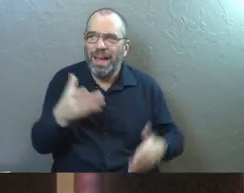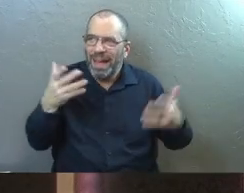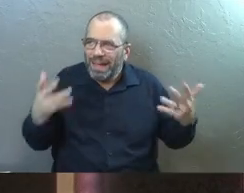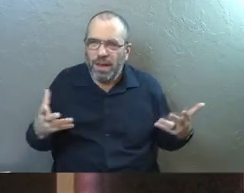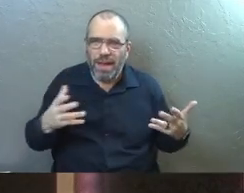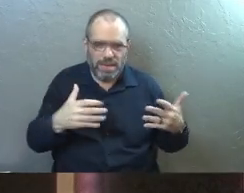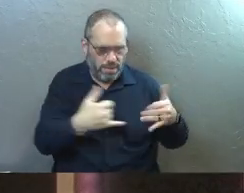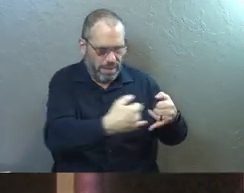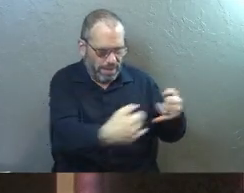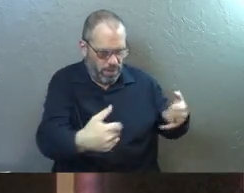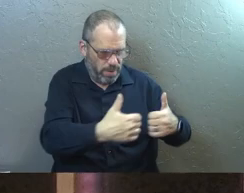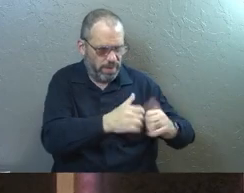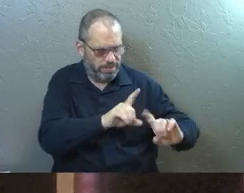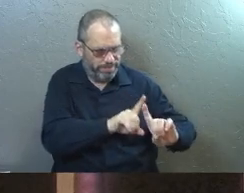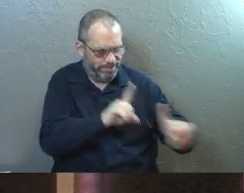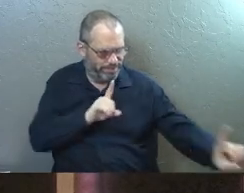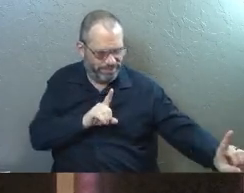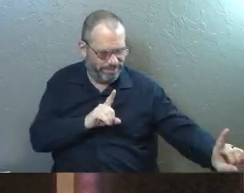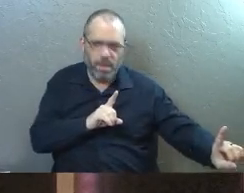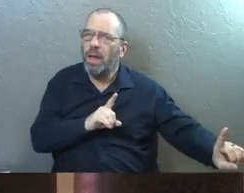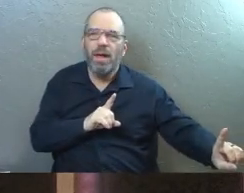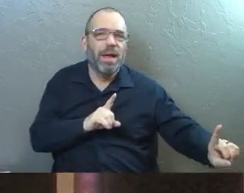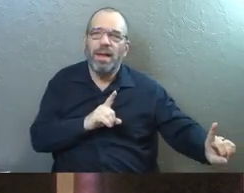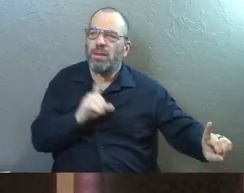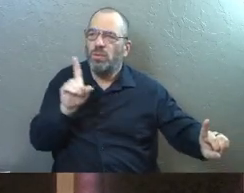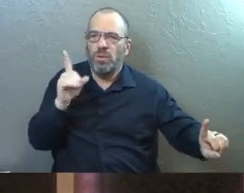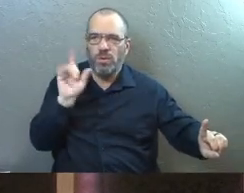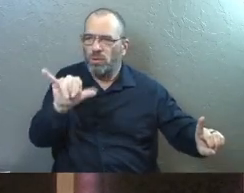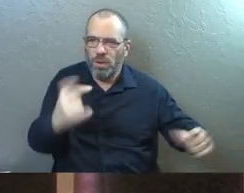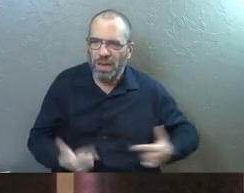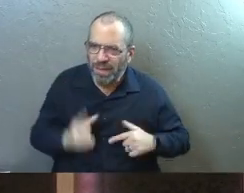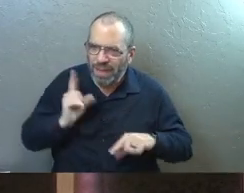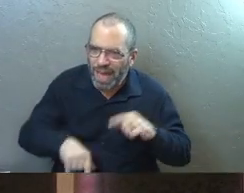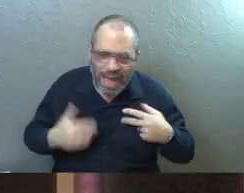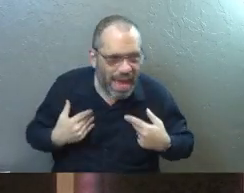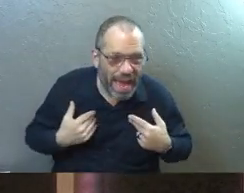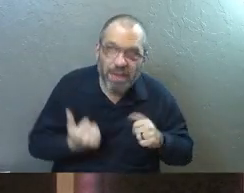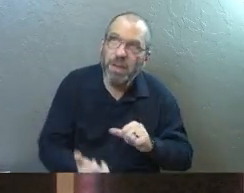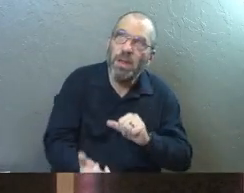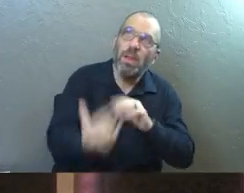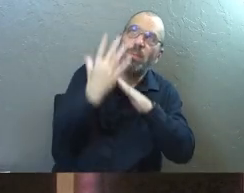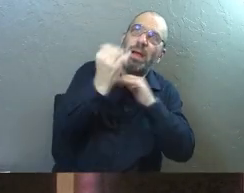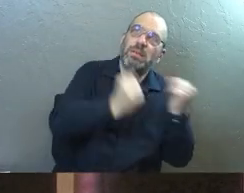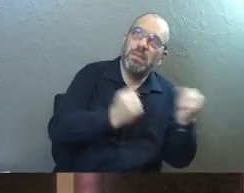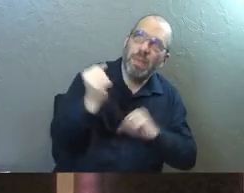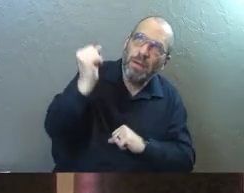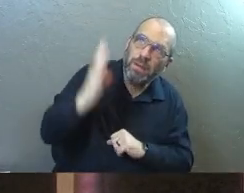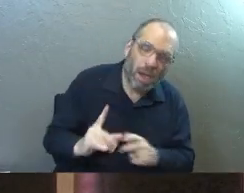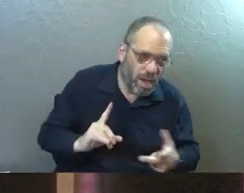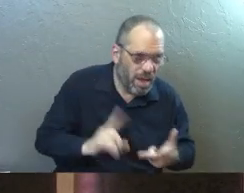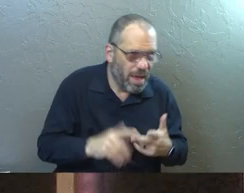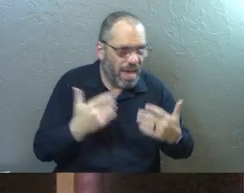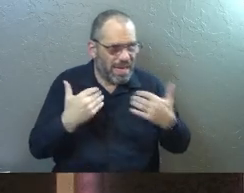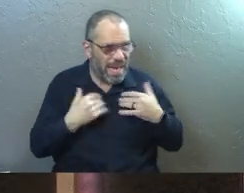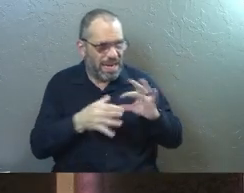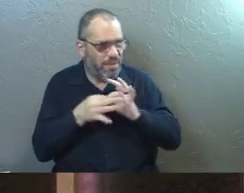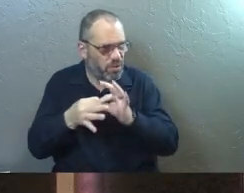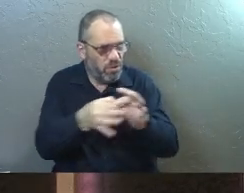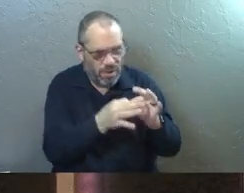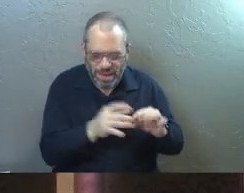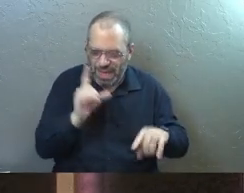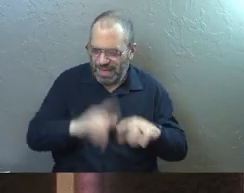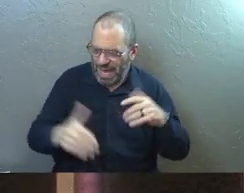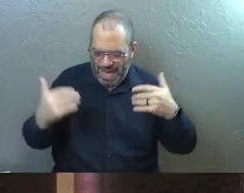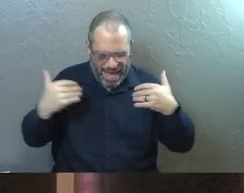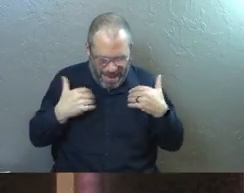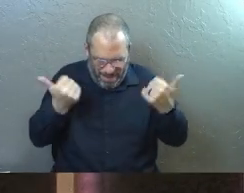be a separation. We can't have eternal life. We can't have the presence and the power of God. We can't have unity. We